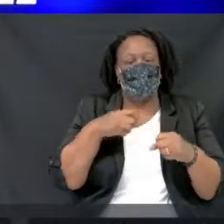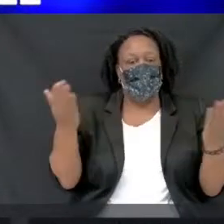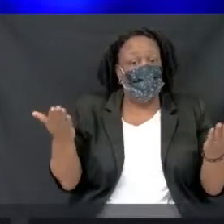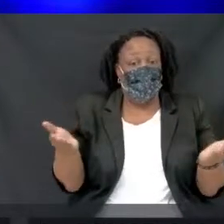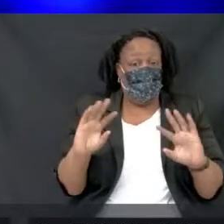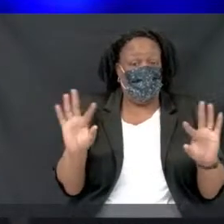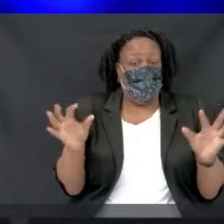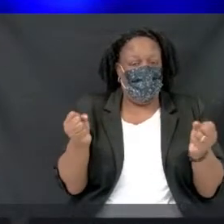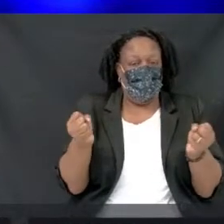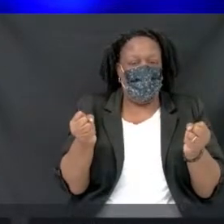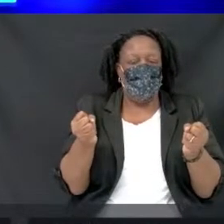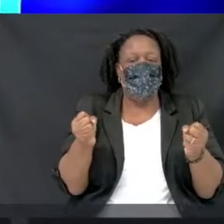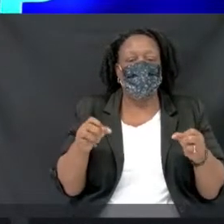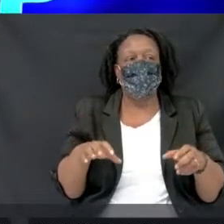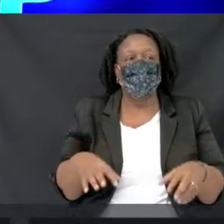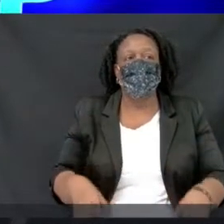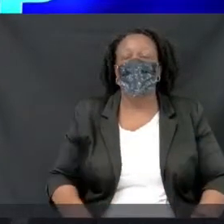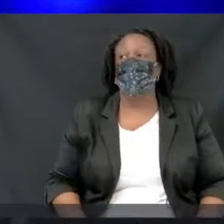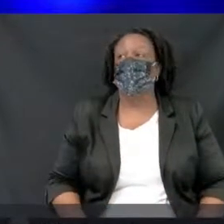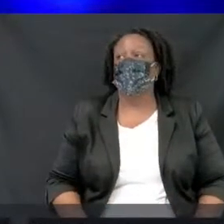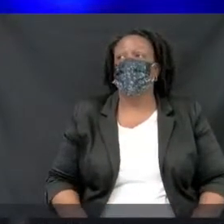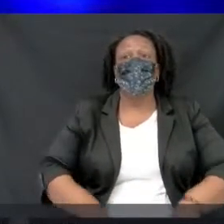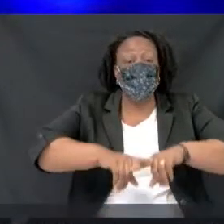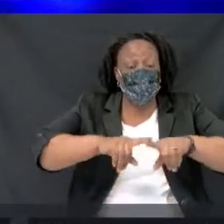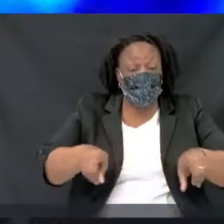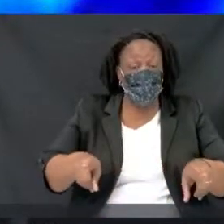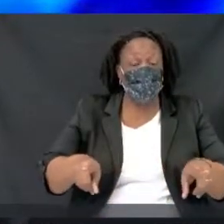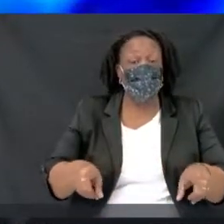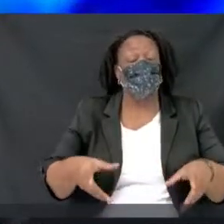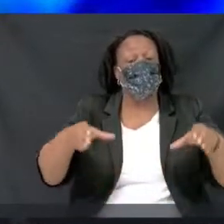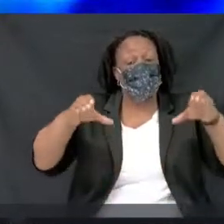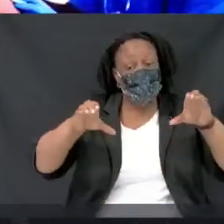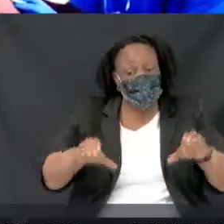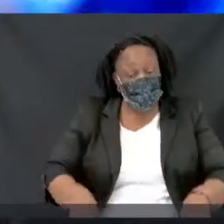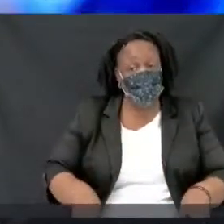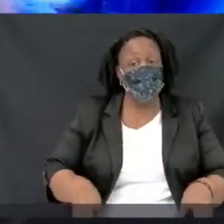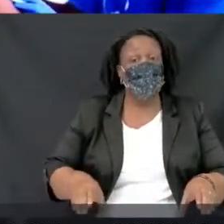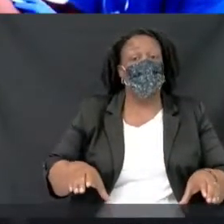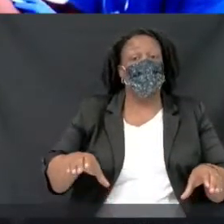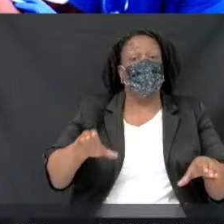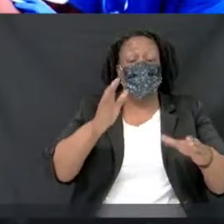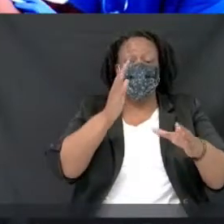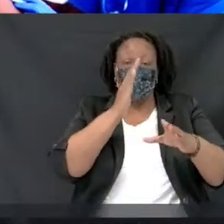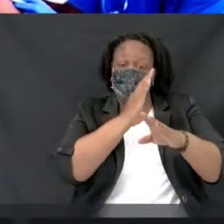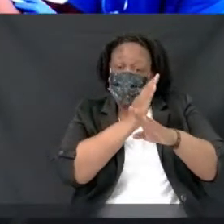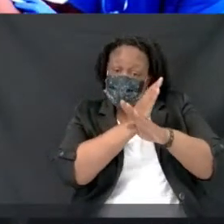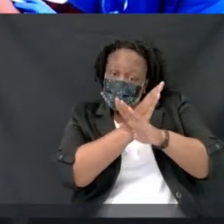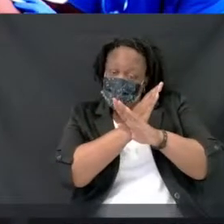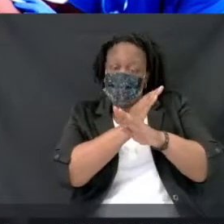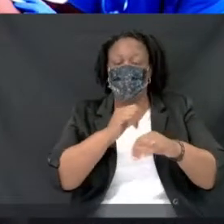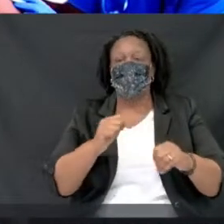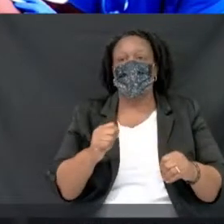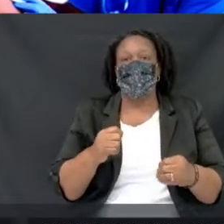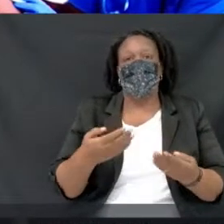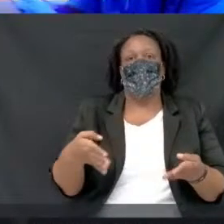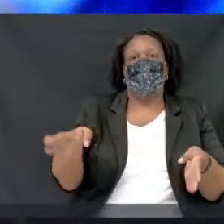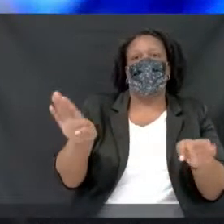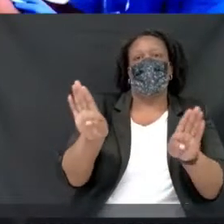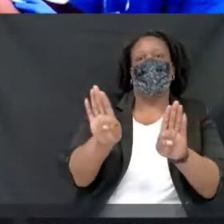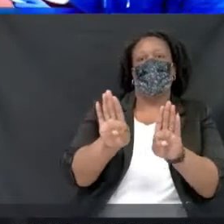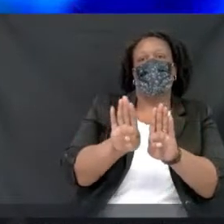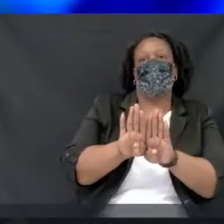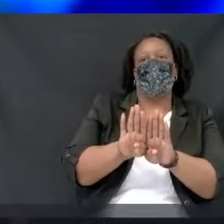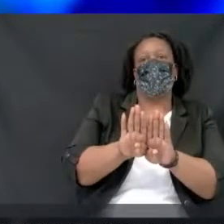forward. The only how we can avoid a fourth wave is if we are to reclose all of our borders to keep the virus